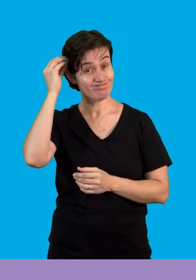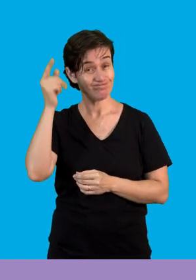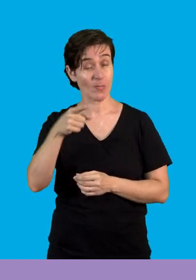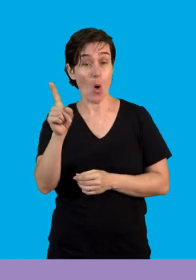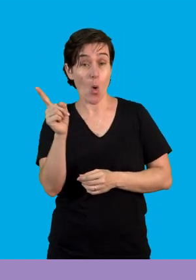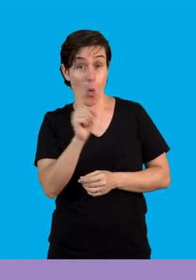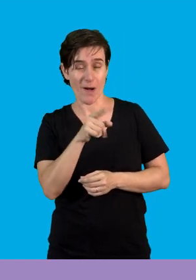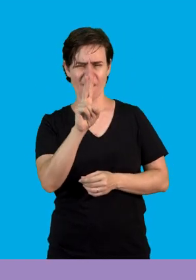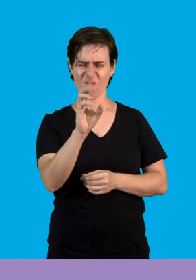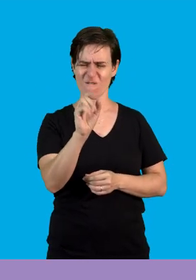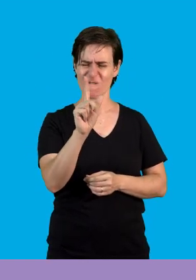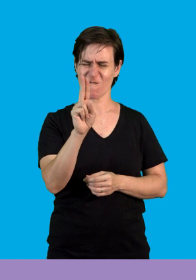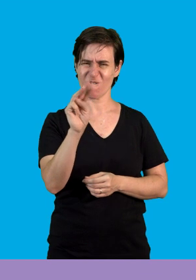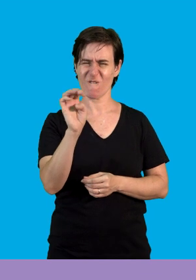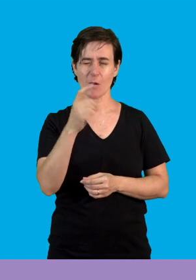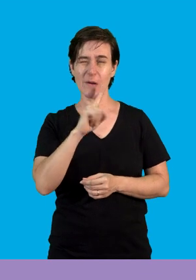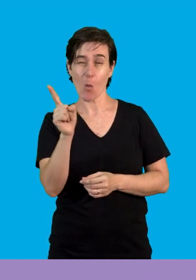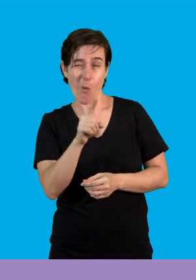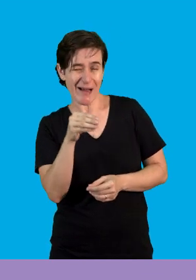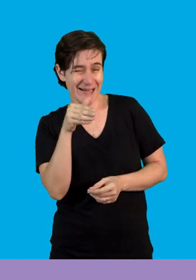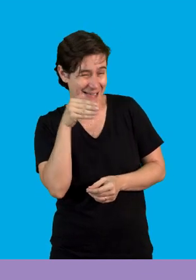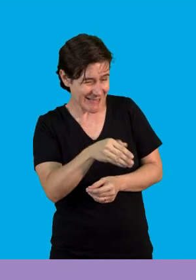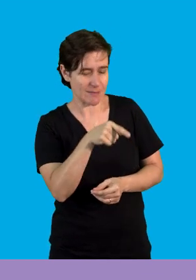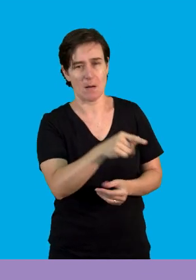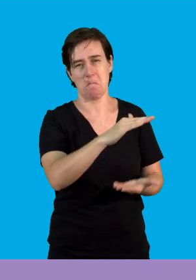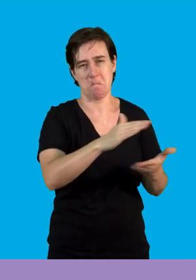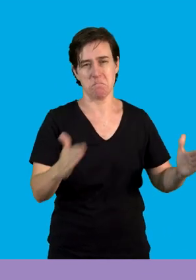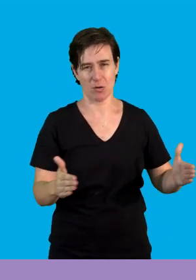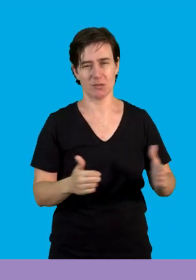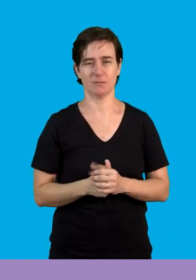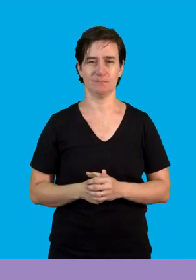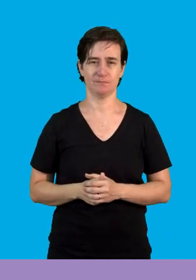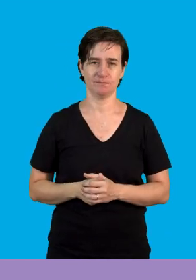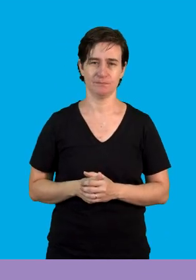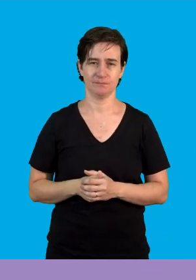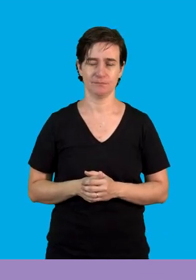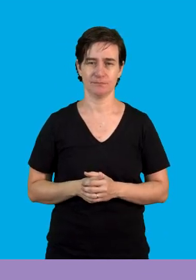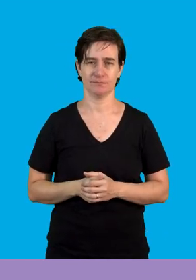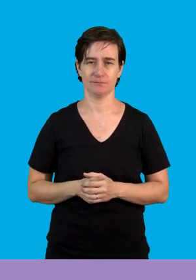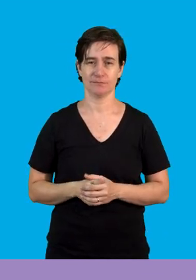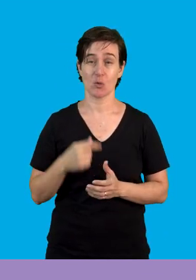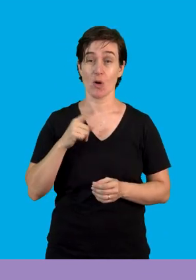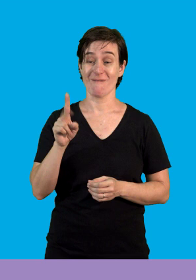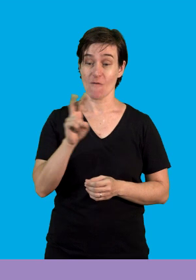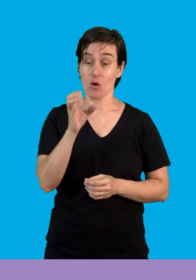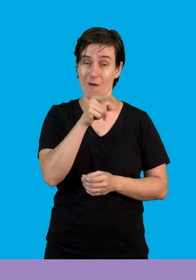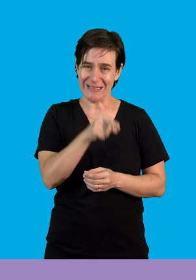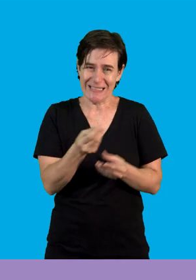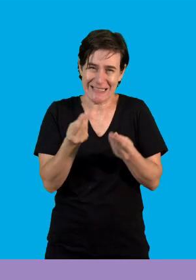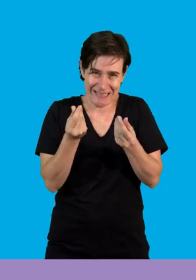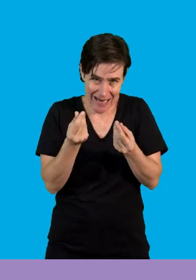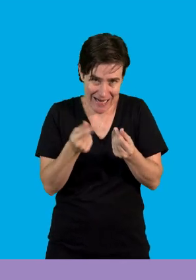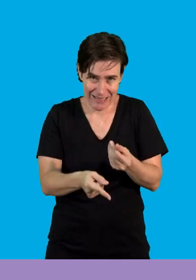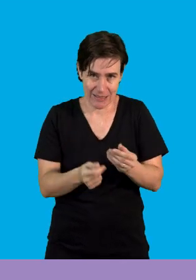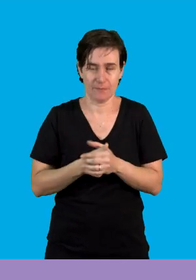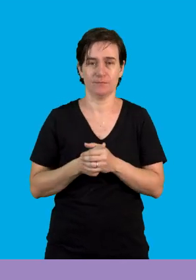contents inside that object. So we are going to calculate the volume of the sand. Since as